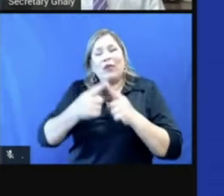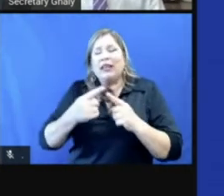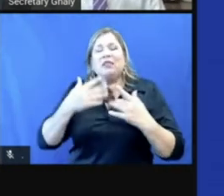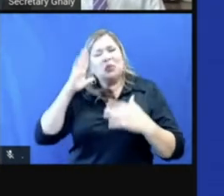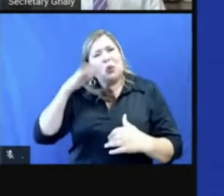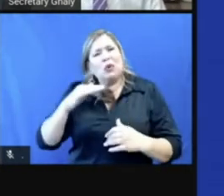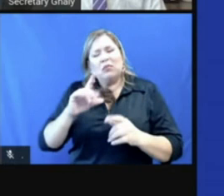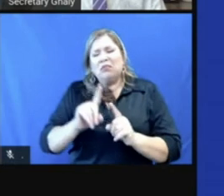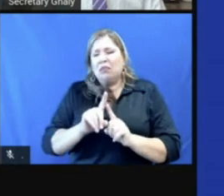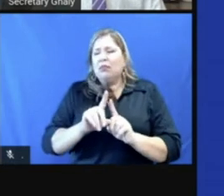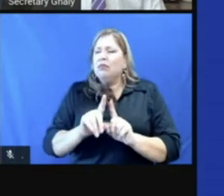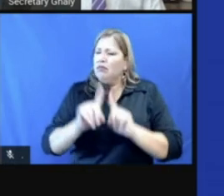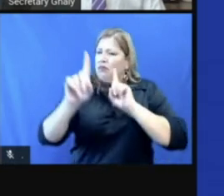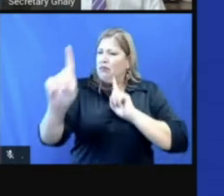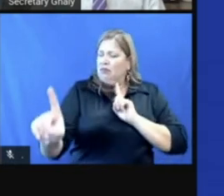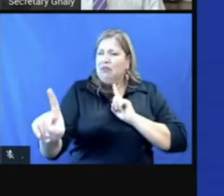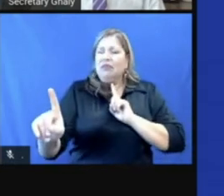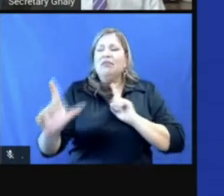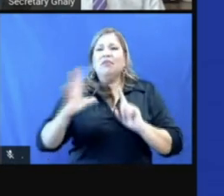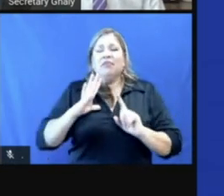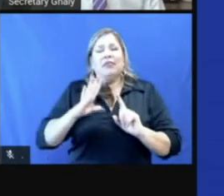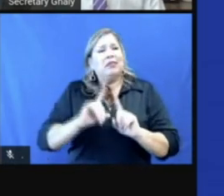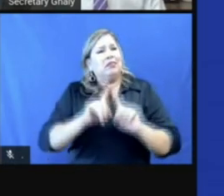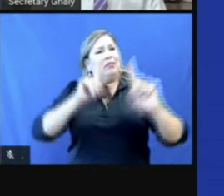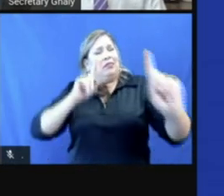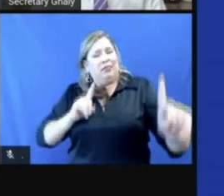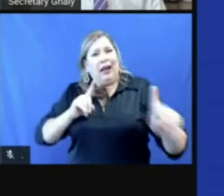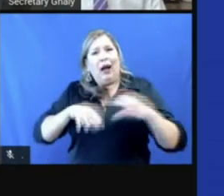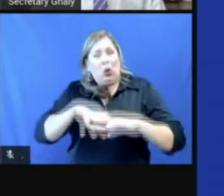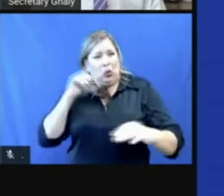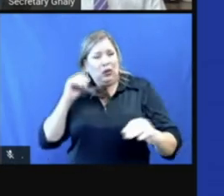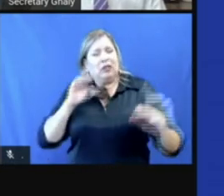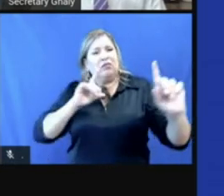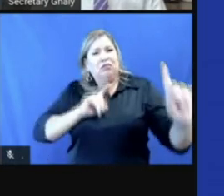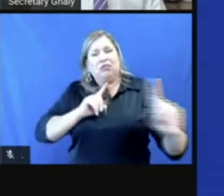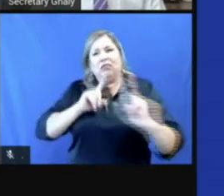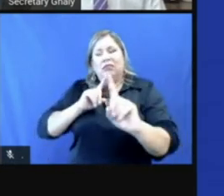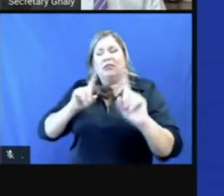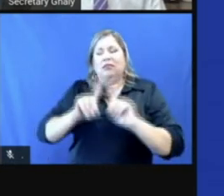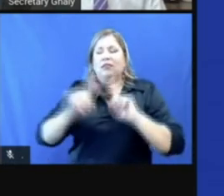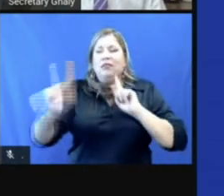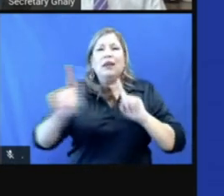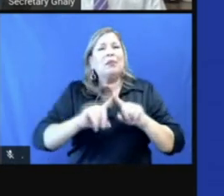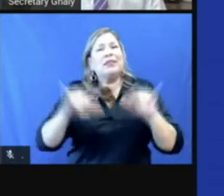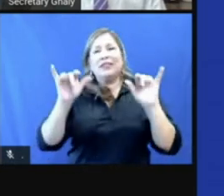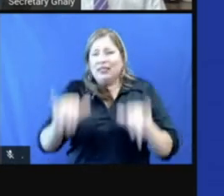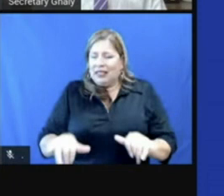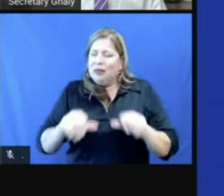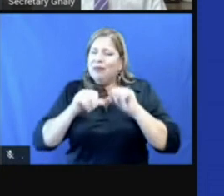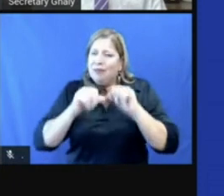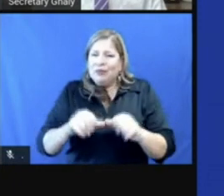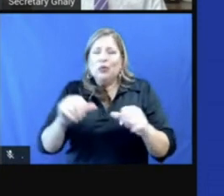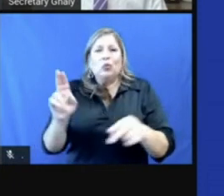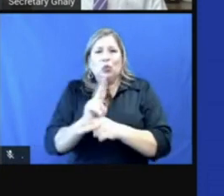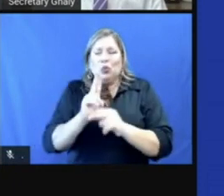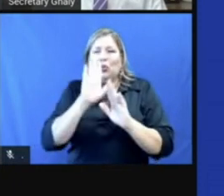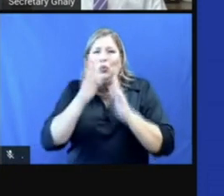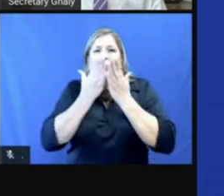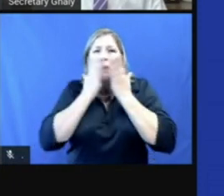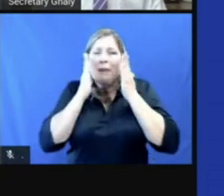friends and others you haven't seen outdoors, that keeping that mask on is an important strategy to reduce